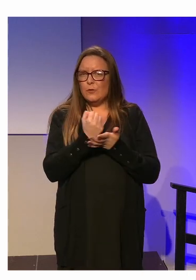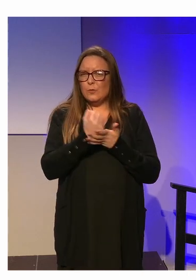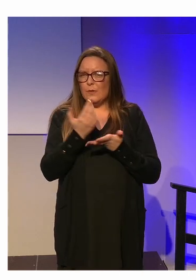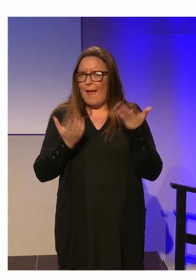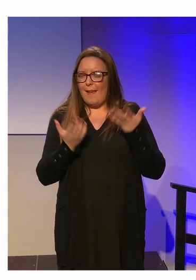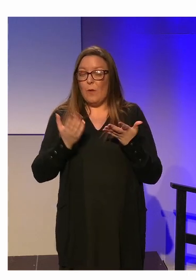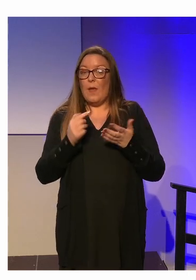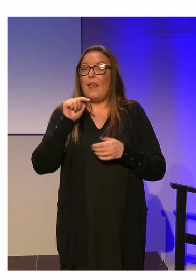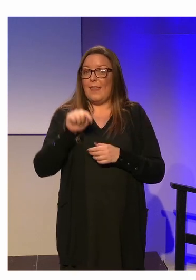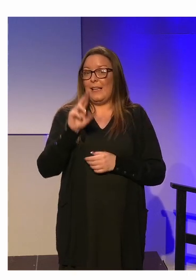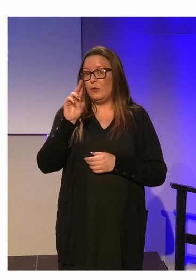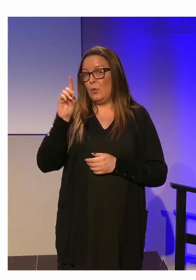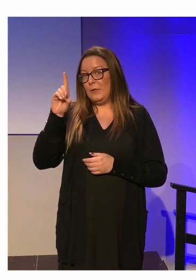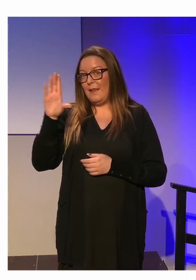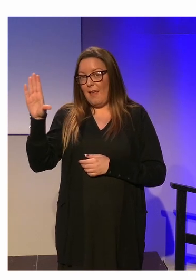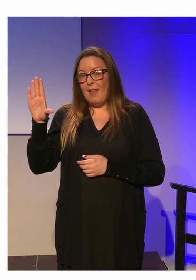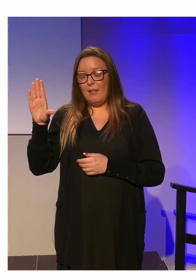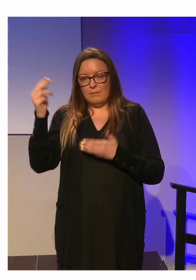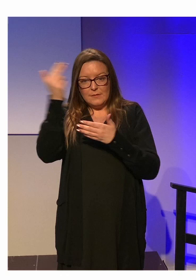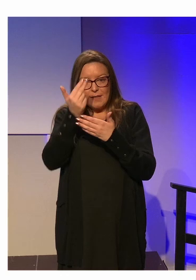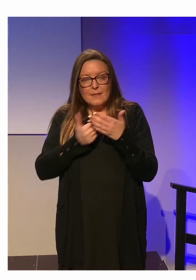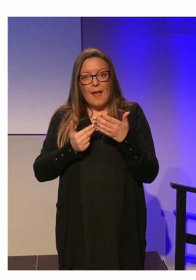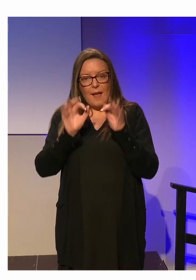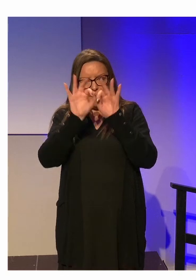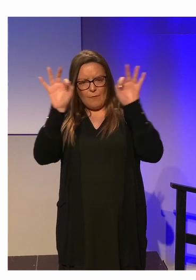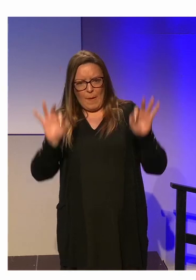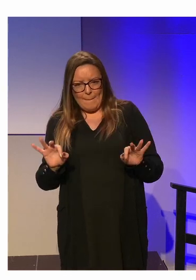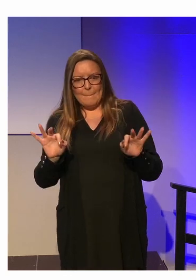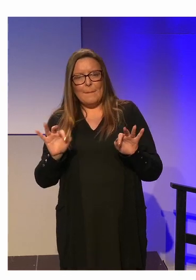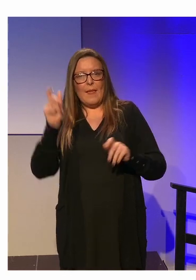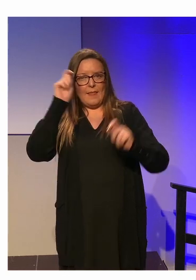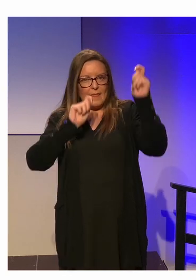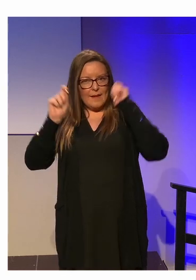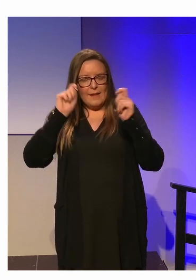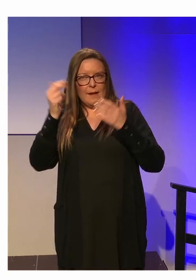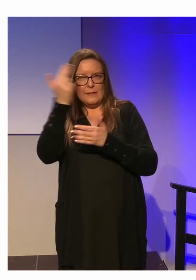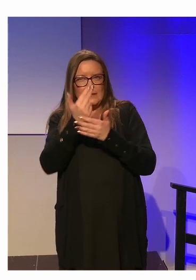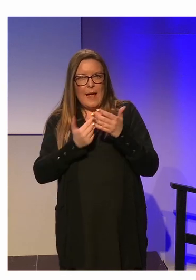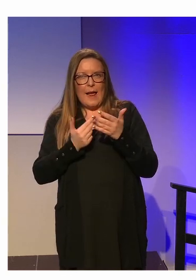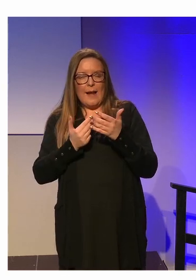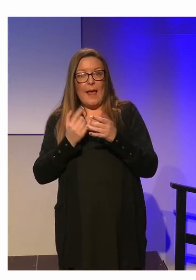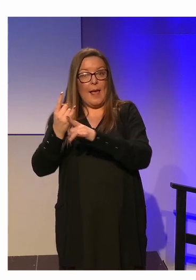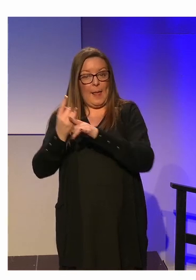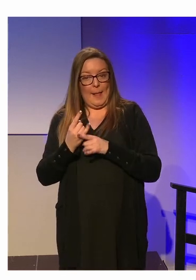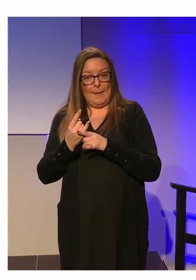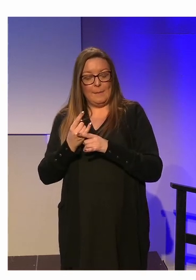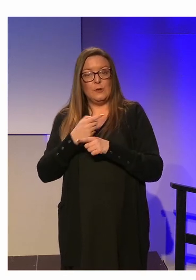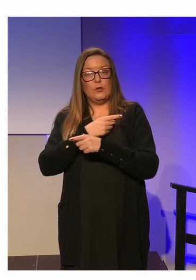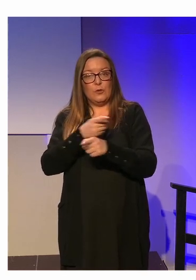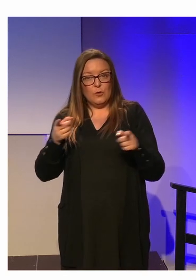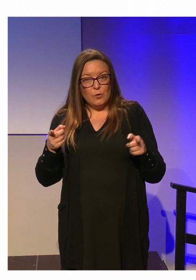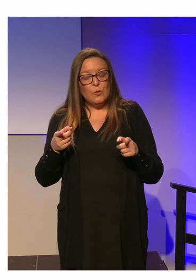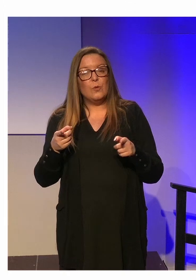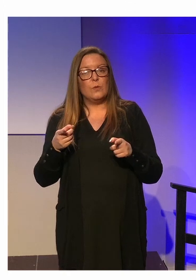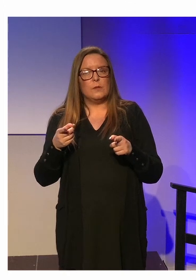Design for Learning framework helps with. It's a design thinking framework that helps you